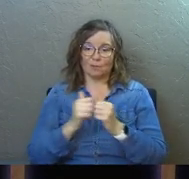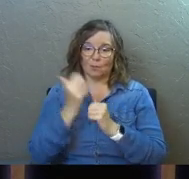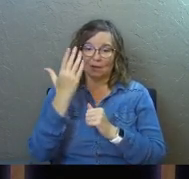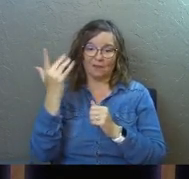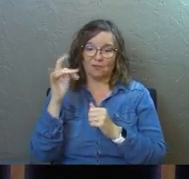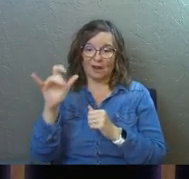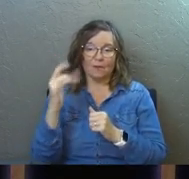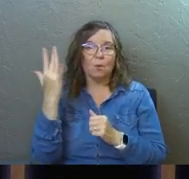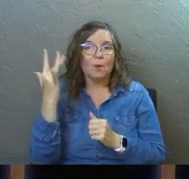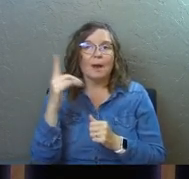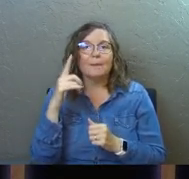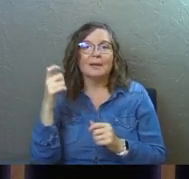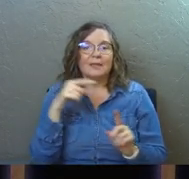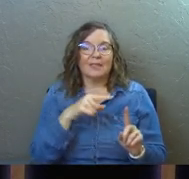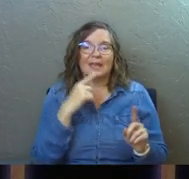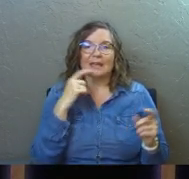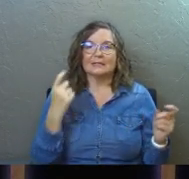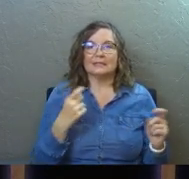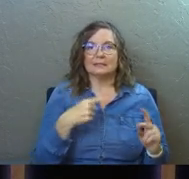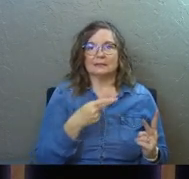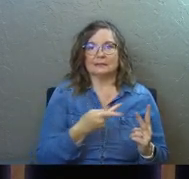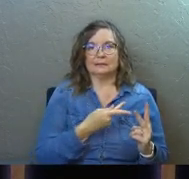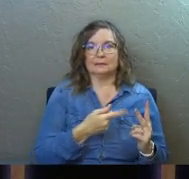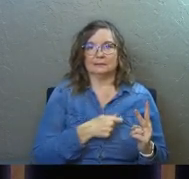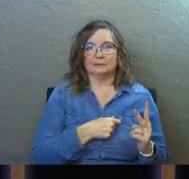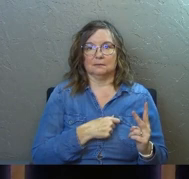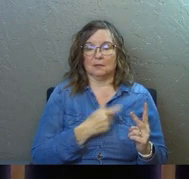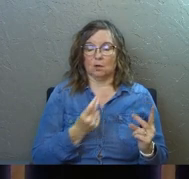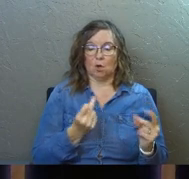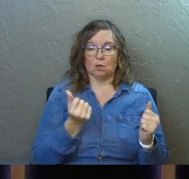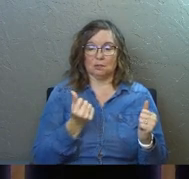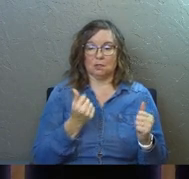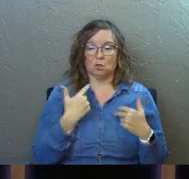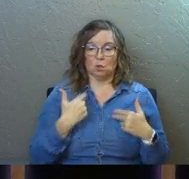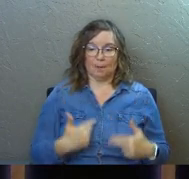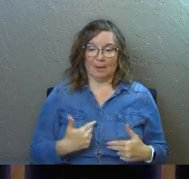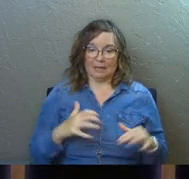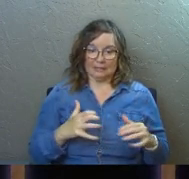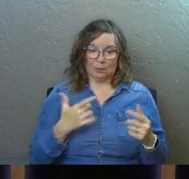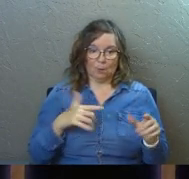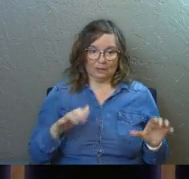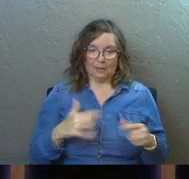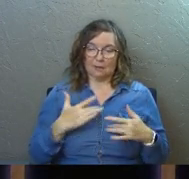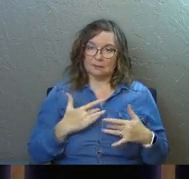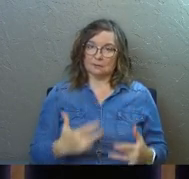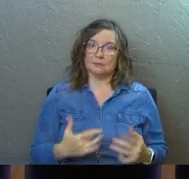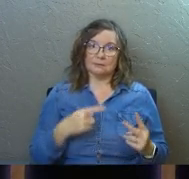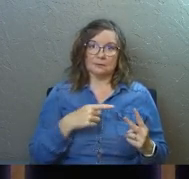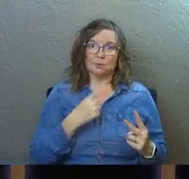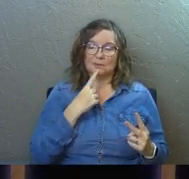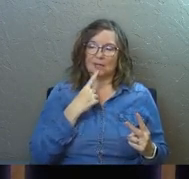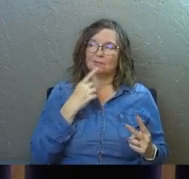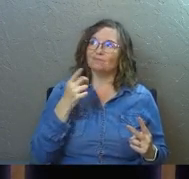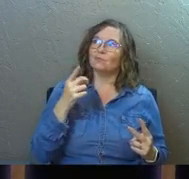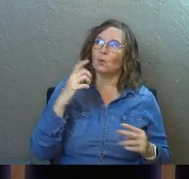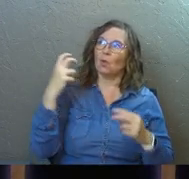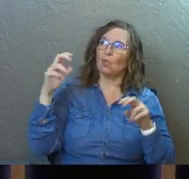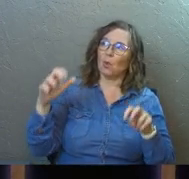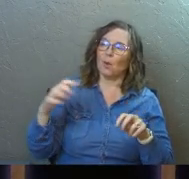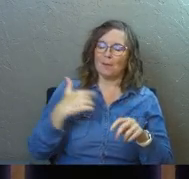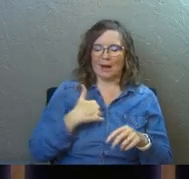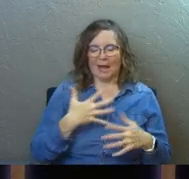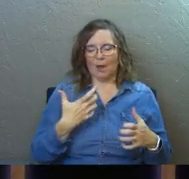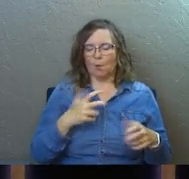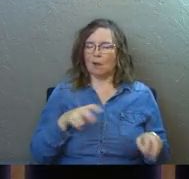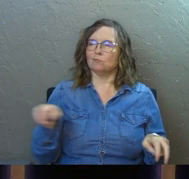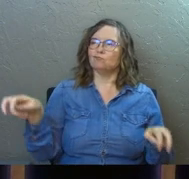God's presence forever. Why? Because they had sinned. All of a sudden, humanity did what humanity does. We said, God, you were on the throne.